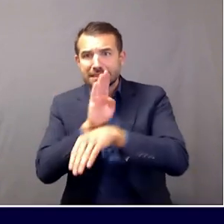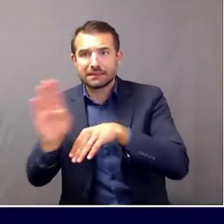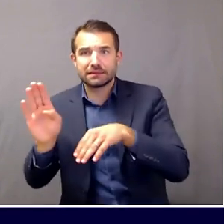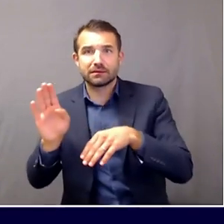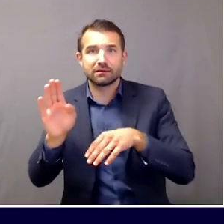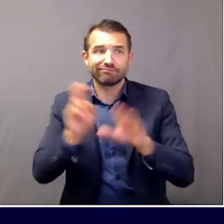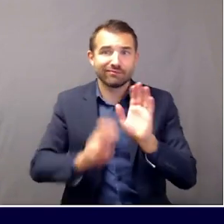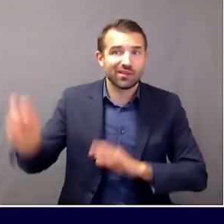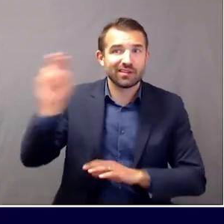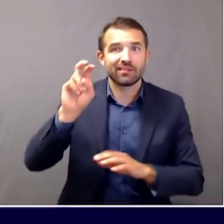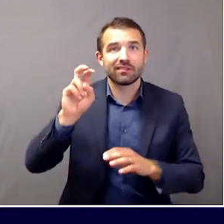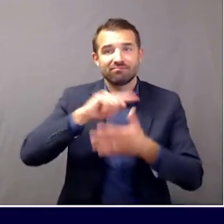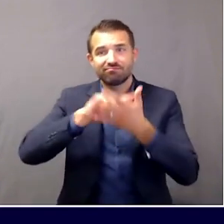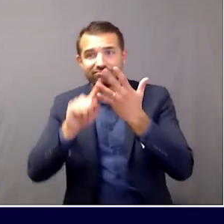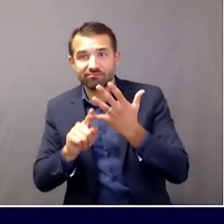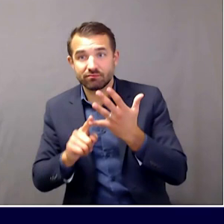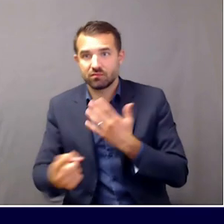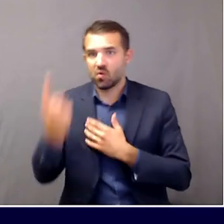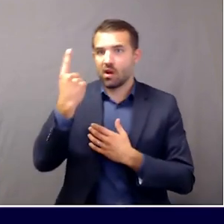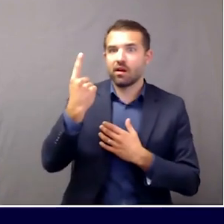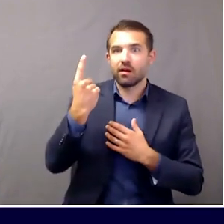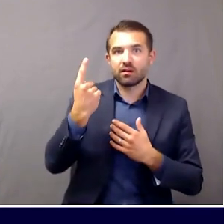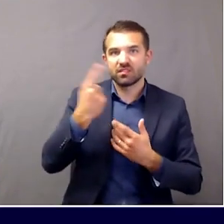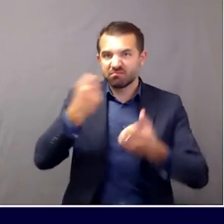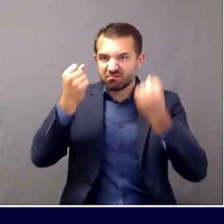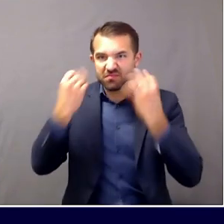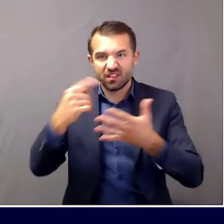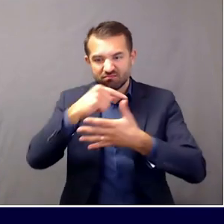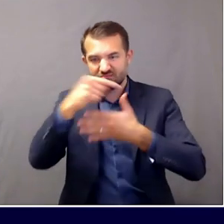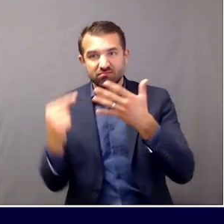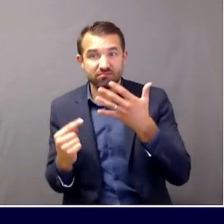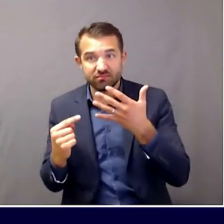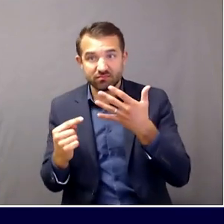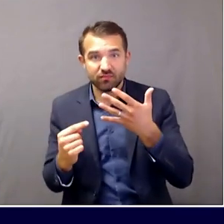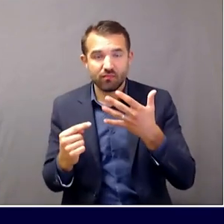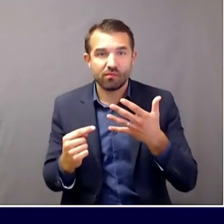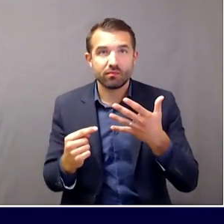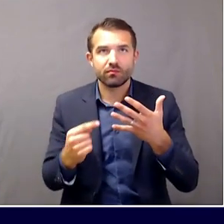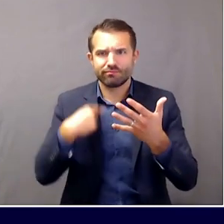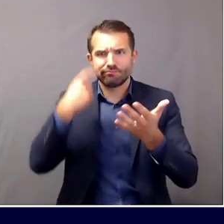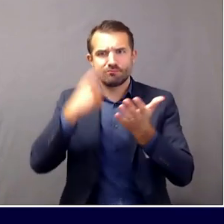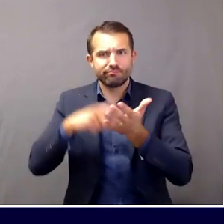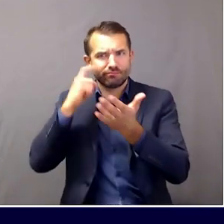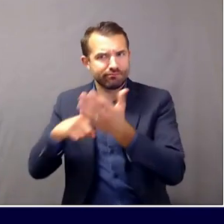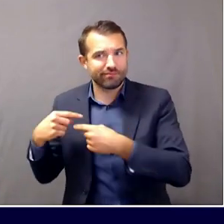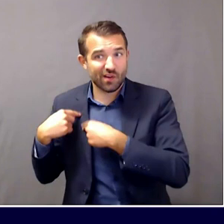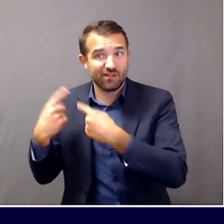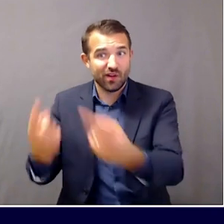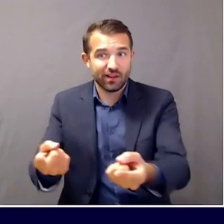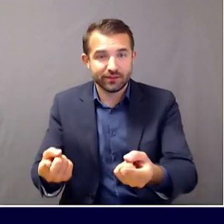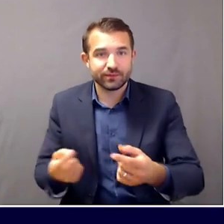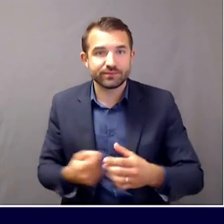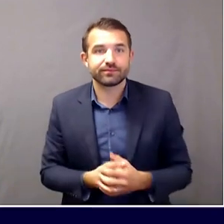not as if there's a single thing. It's all of those things. And what we've seen over the course of COVID is that increases that